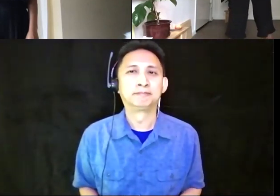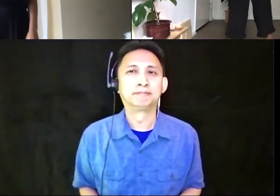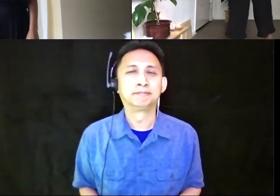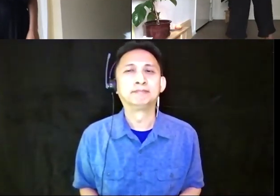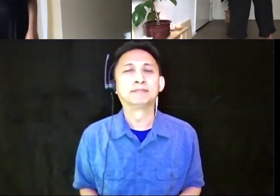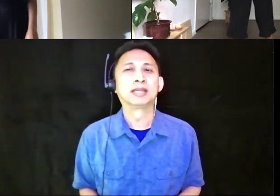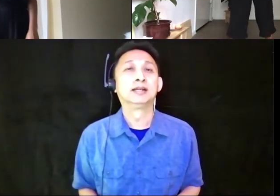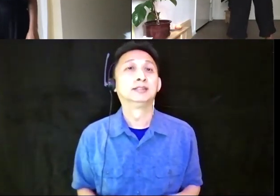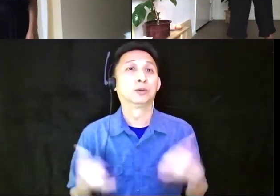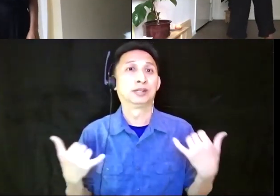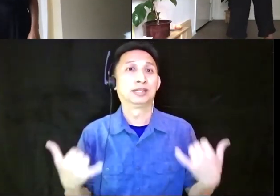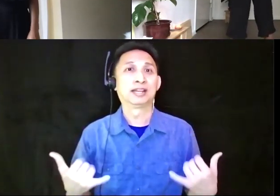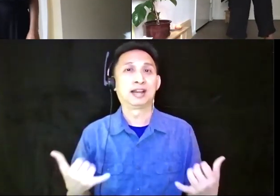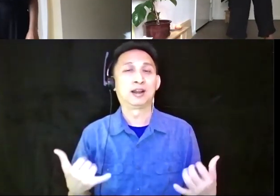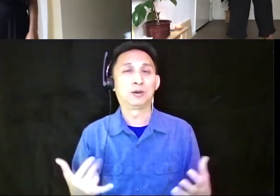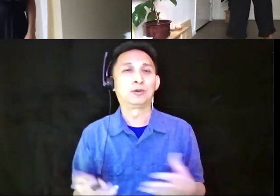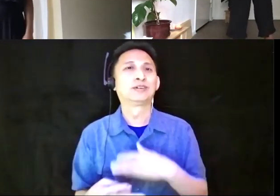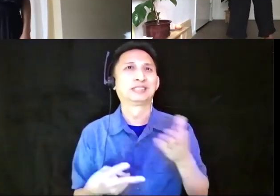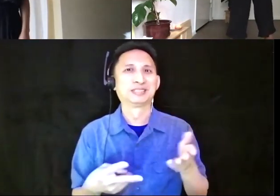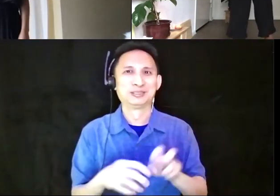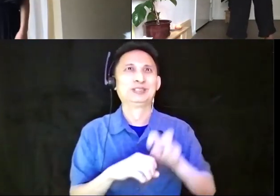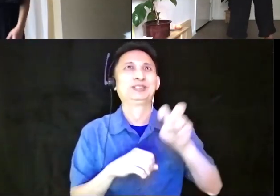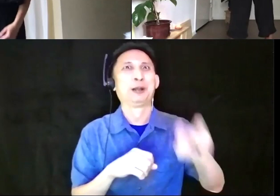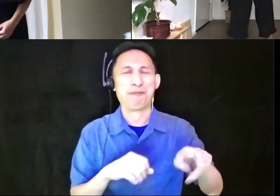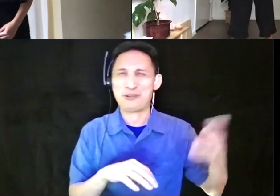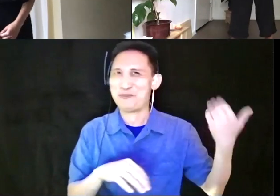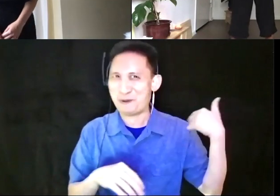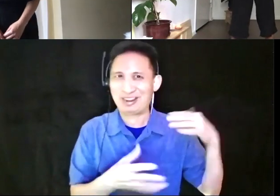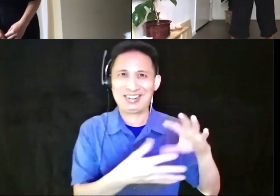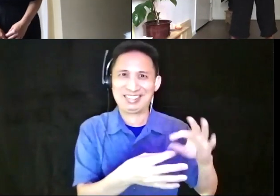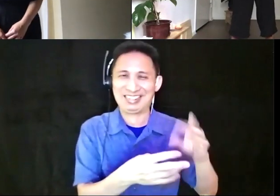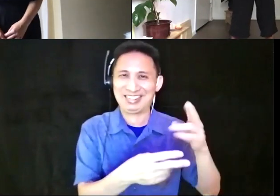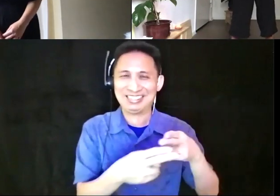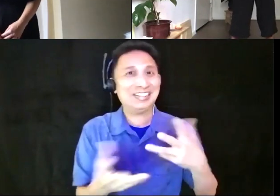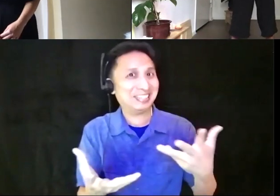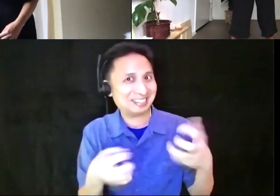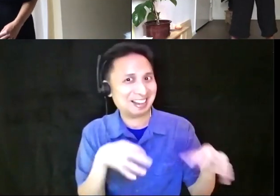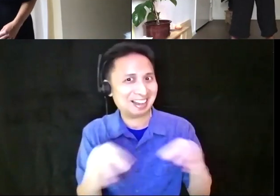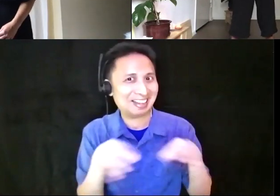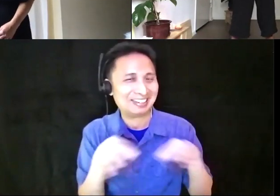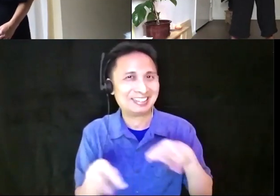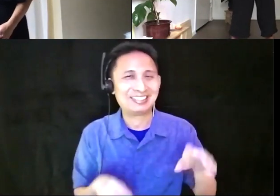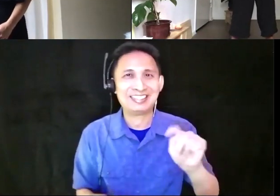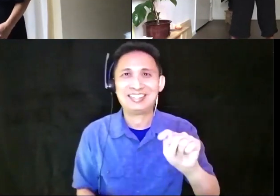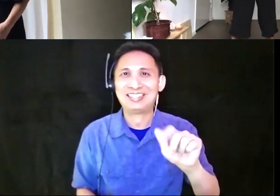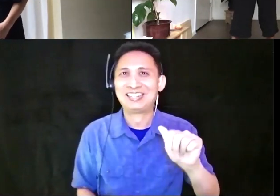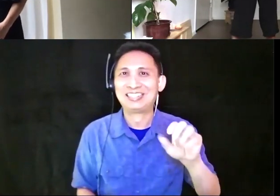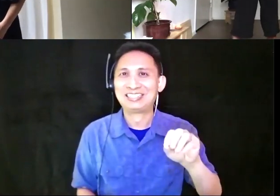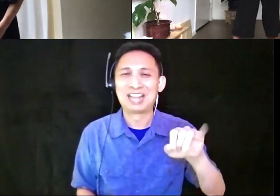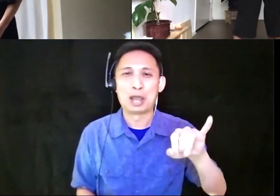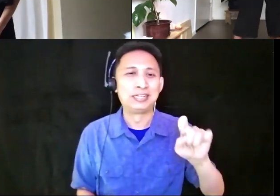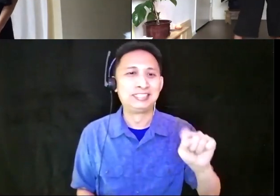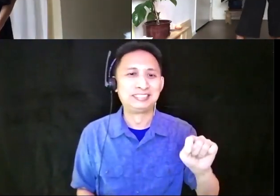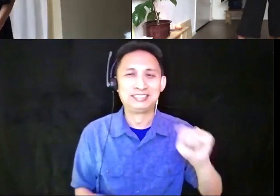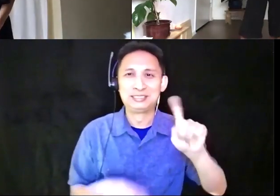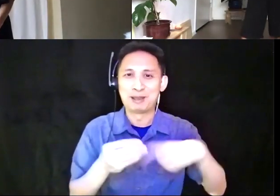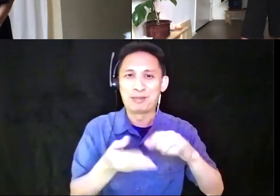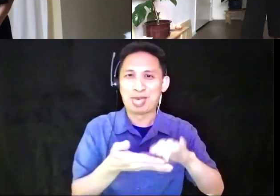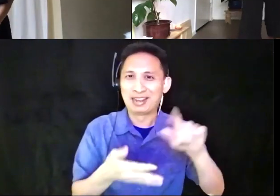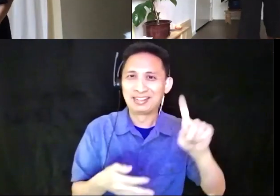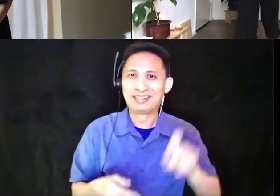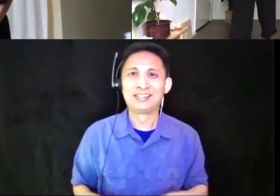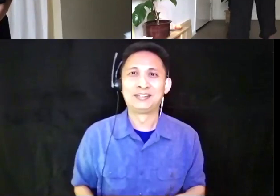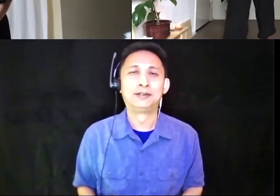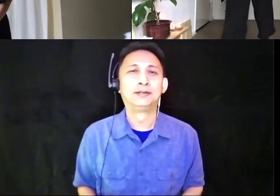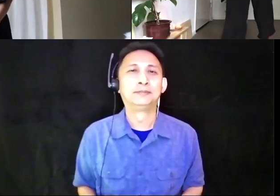Singha dropped in before. Would you like to explain what Taoist breath is, Singha? Yes, so